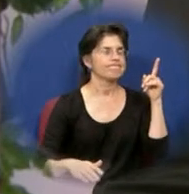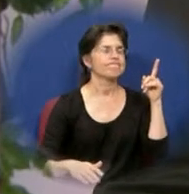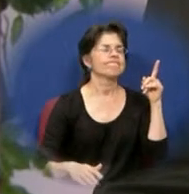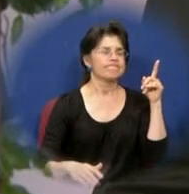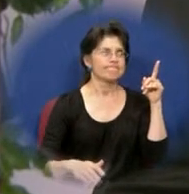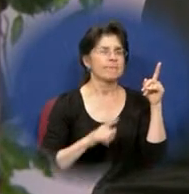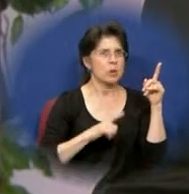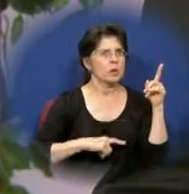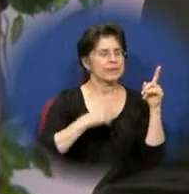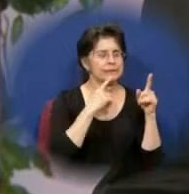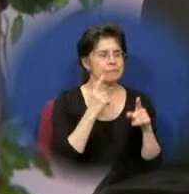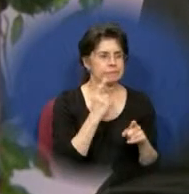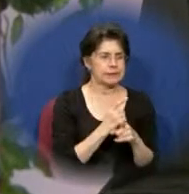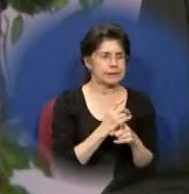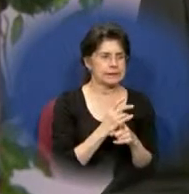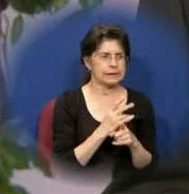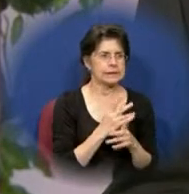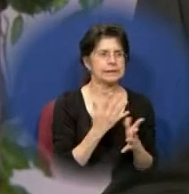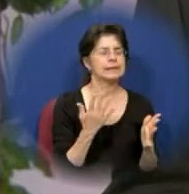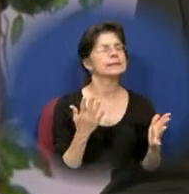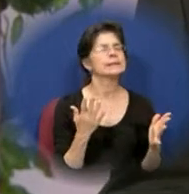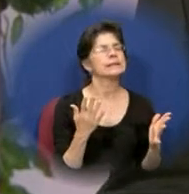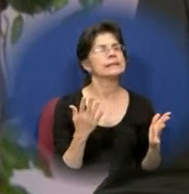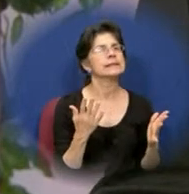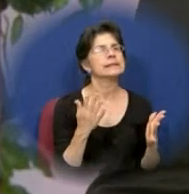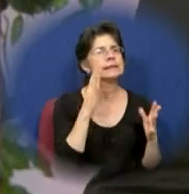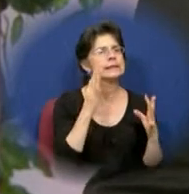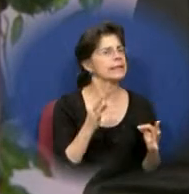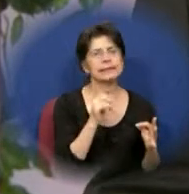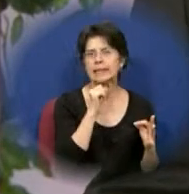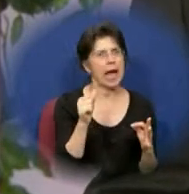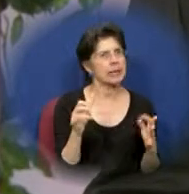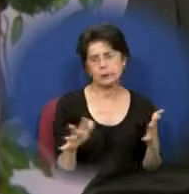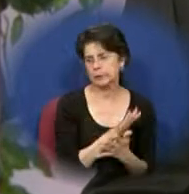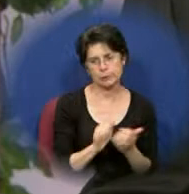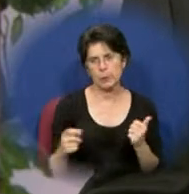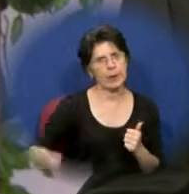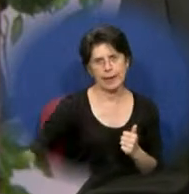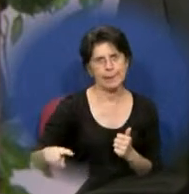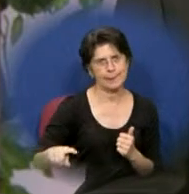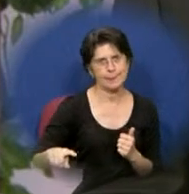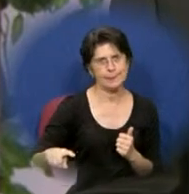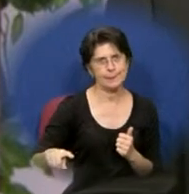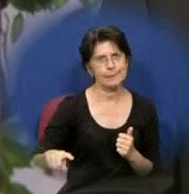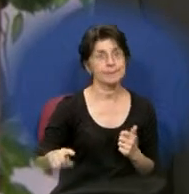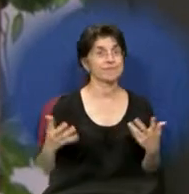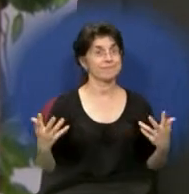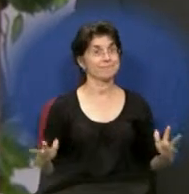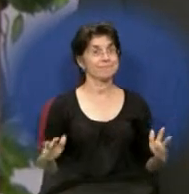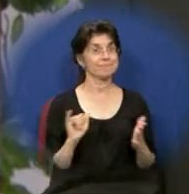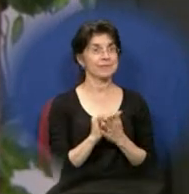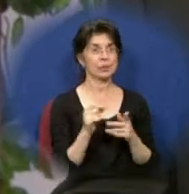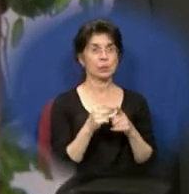the punishment he had threatened to inflict on his people." The word of the Lord. Thanks be to God.